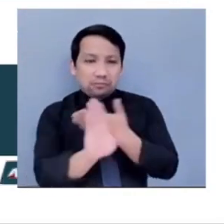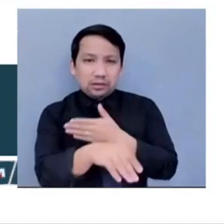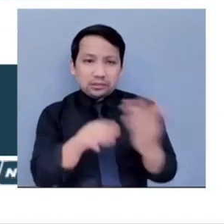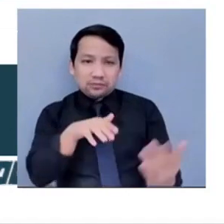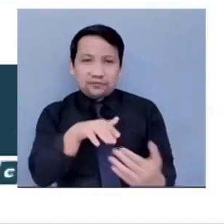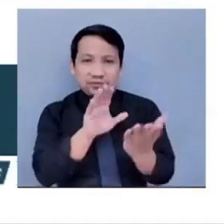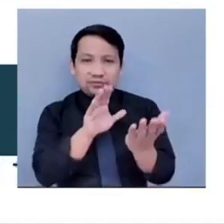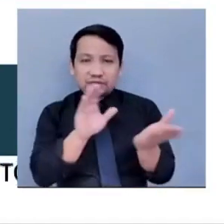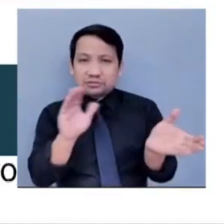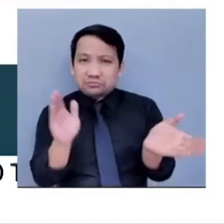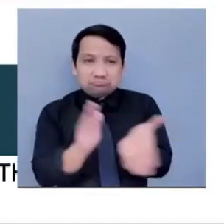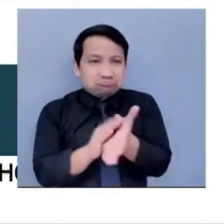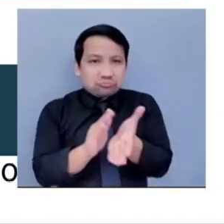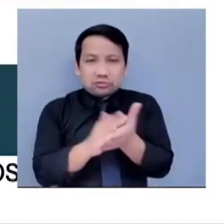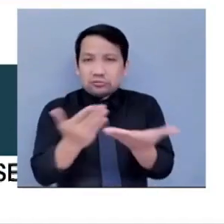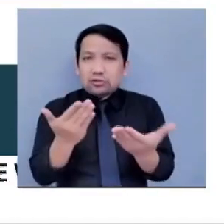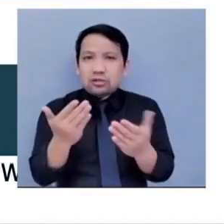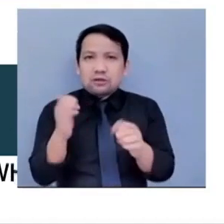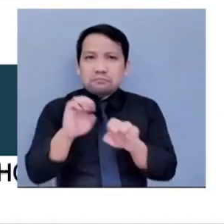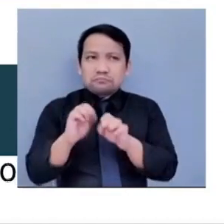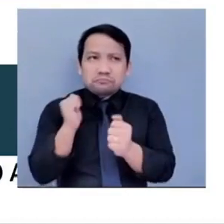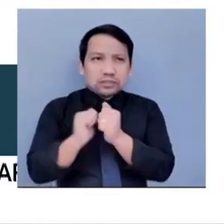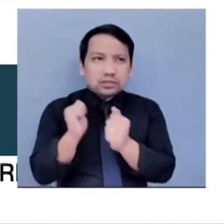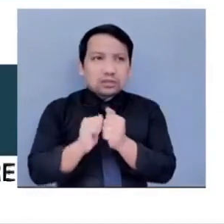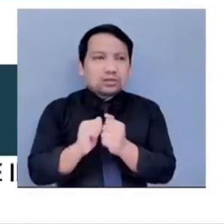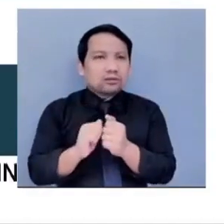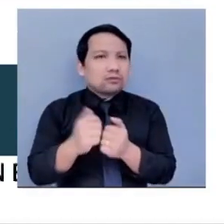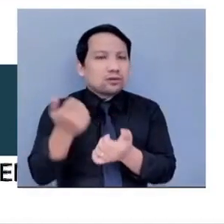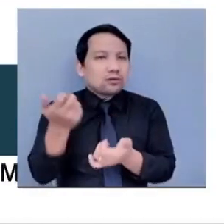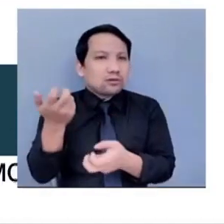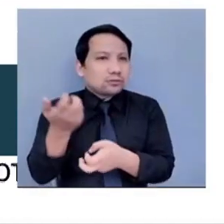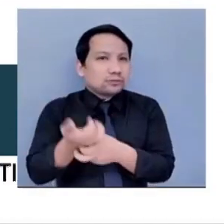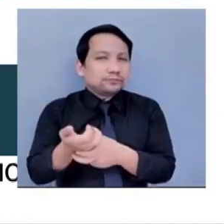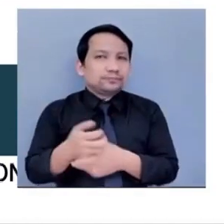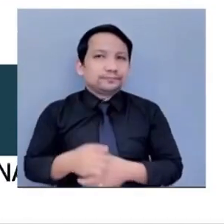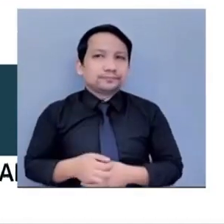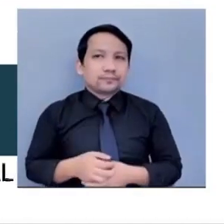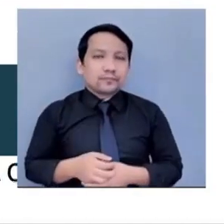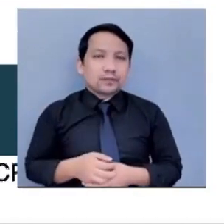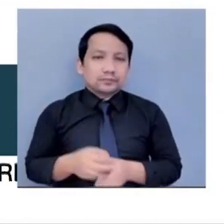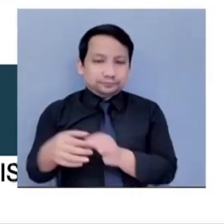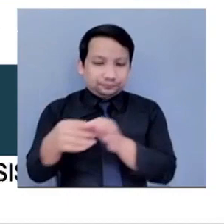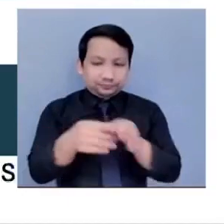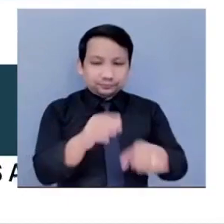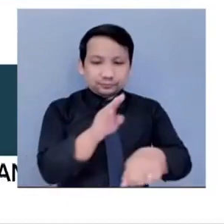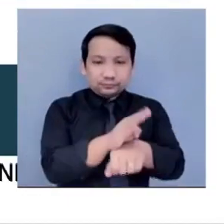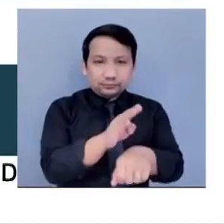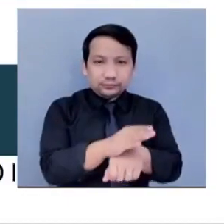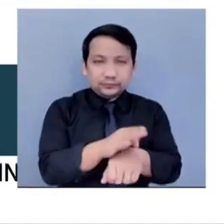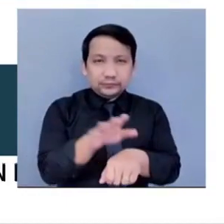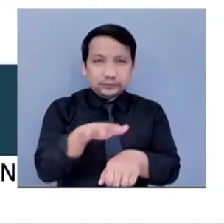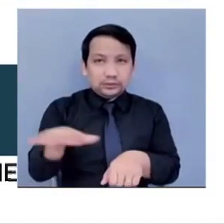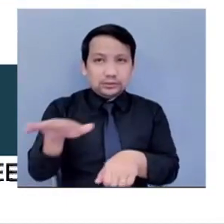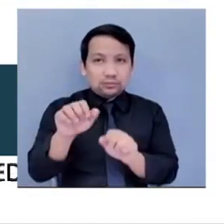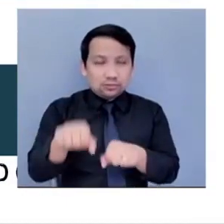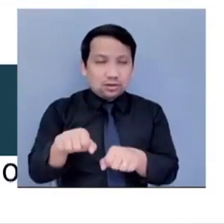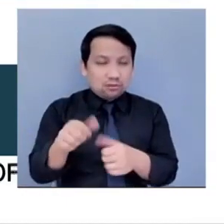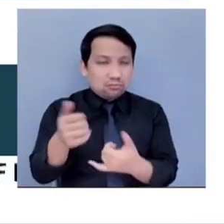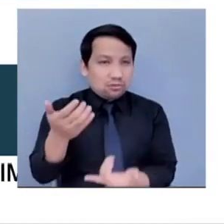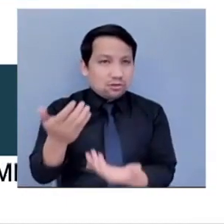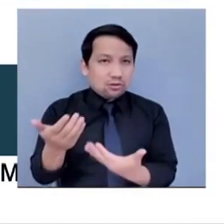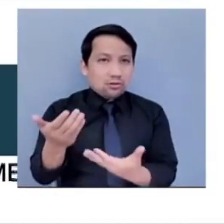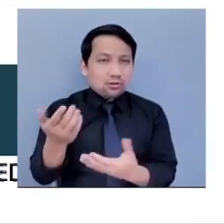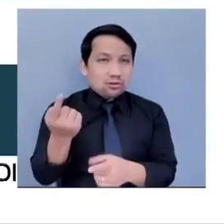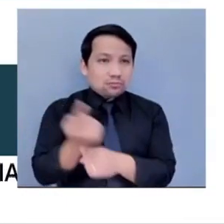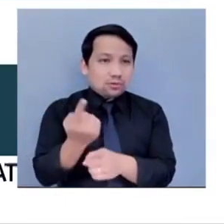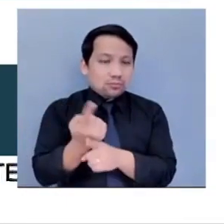22. So you could imagine the hard-hit related businesses and industries, they're now on the right recovery